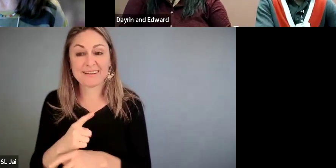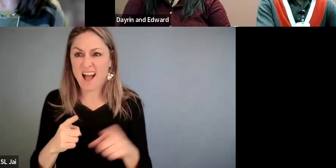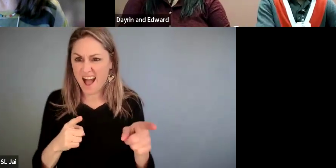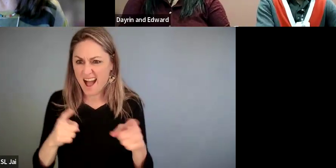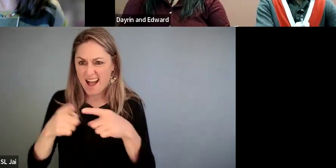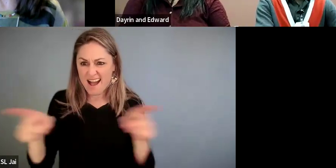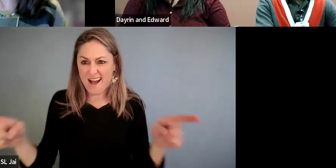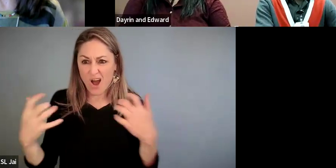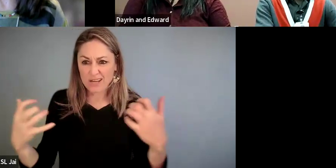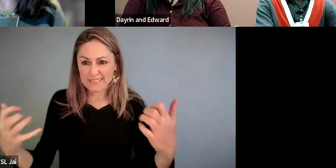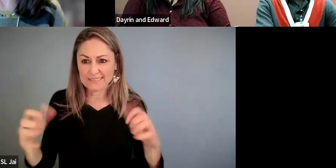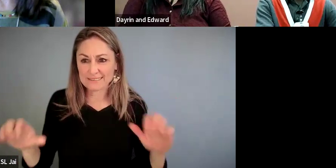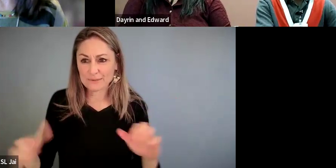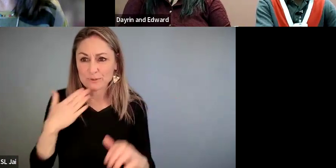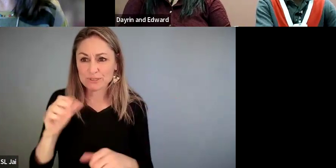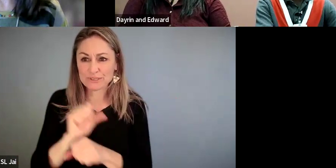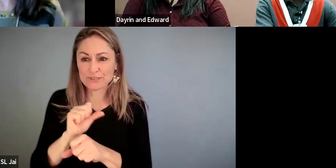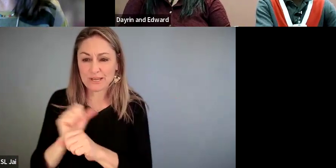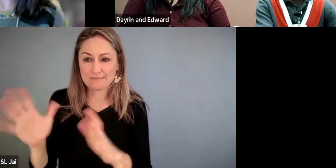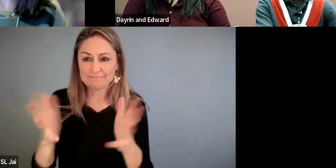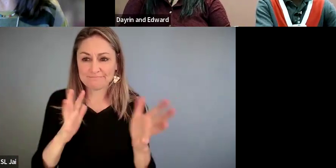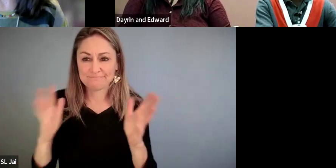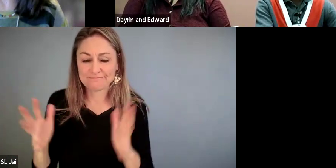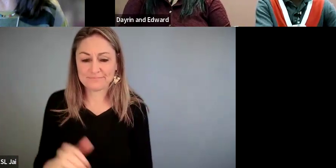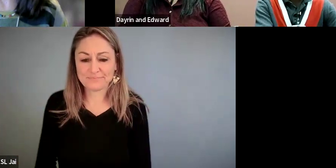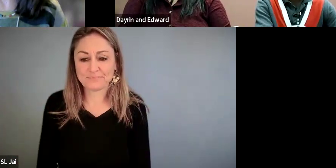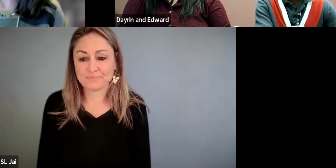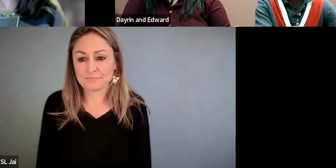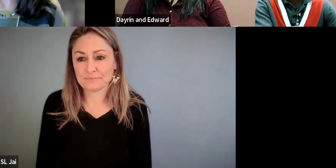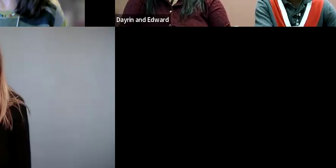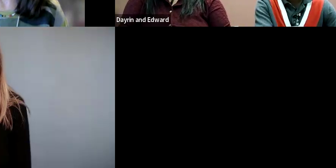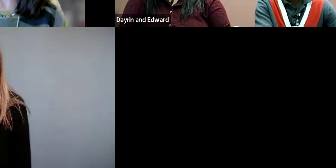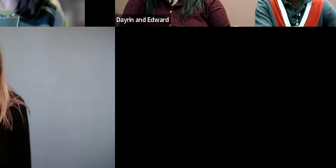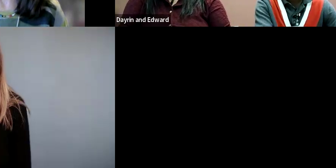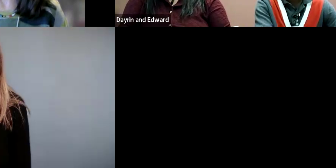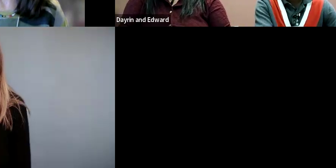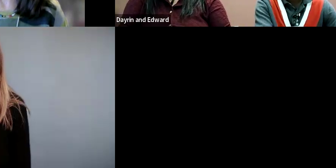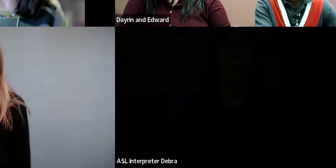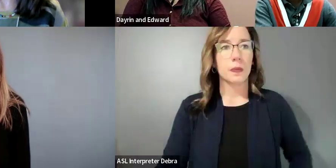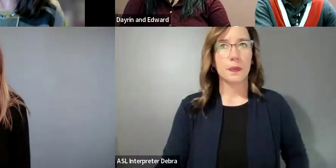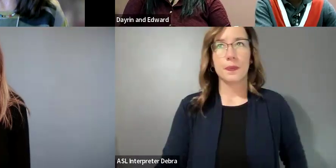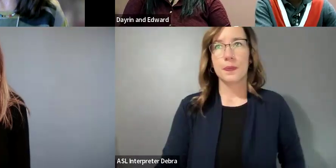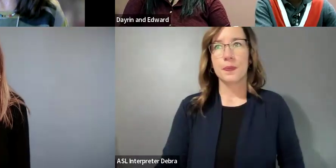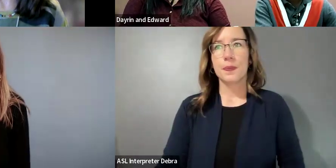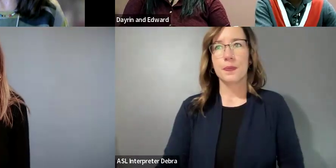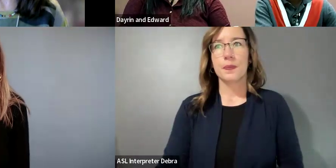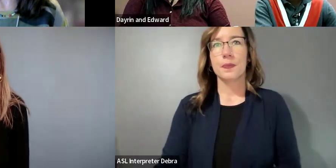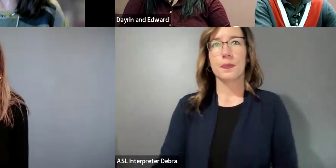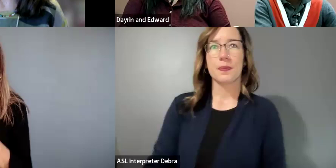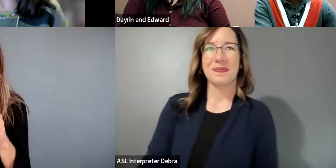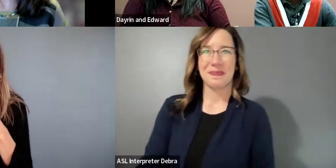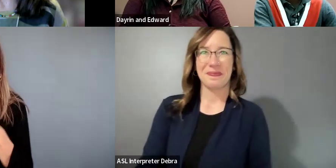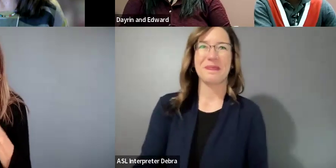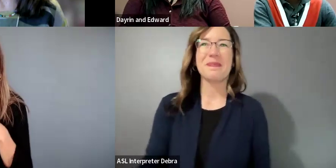really well, actually. Um, Clear directions is really important too.